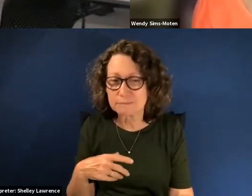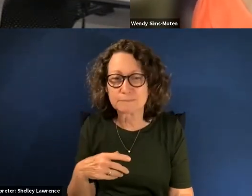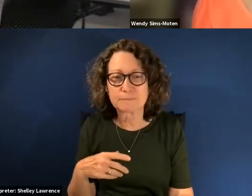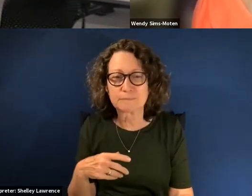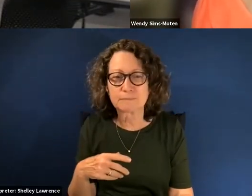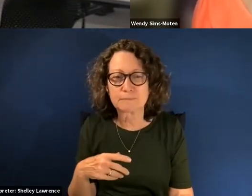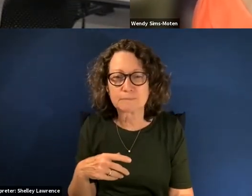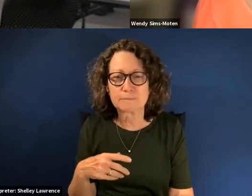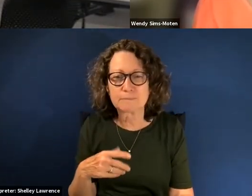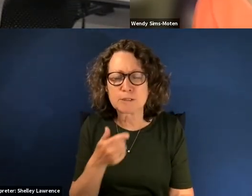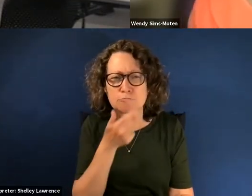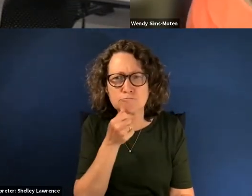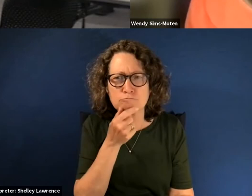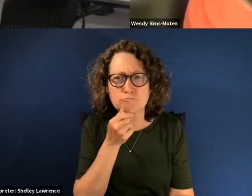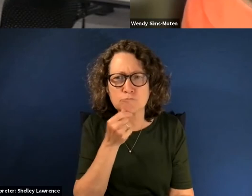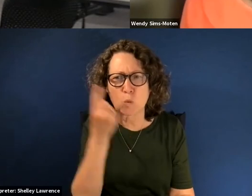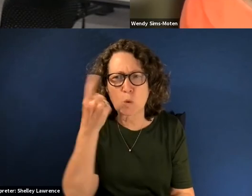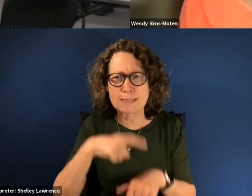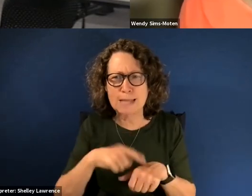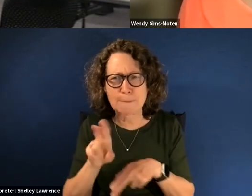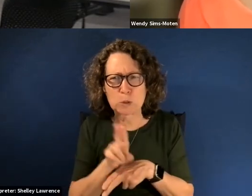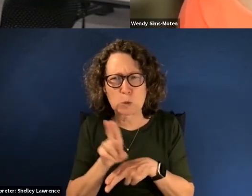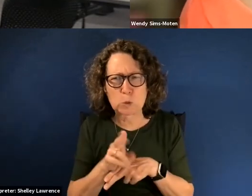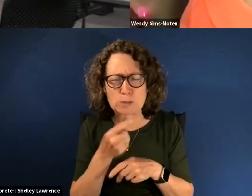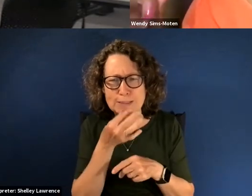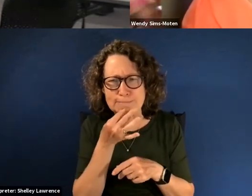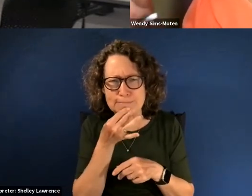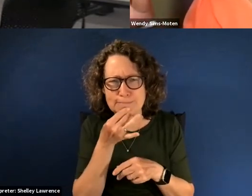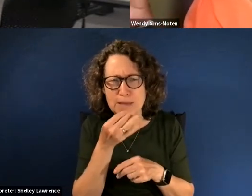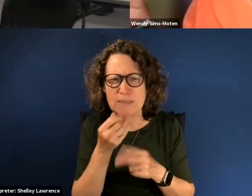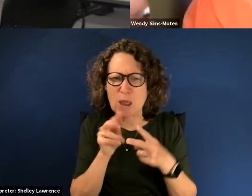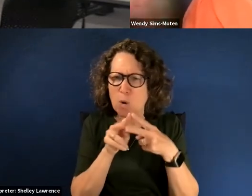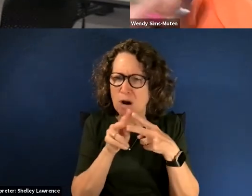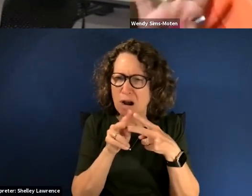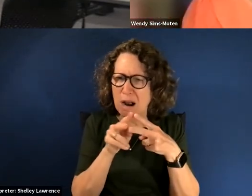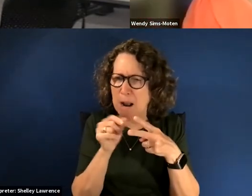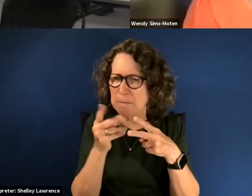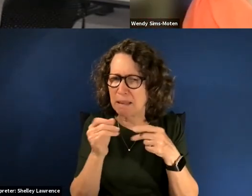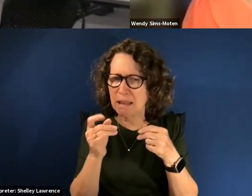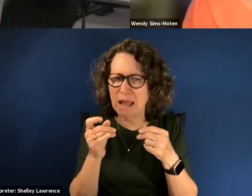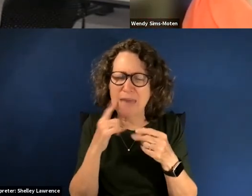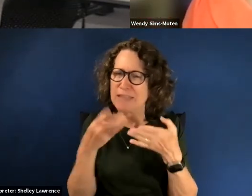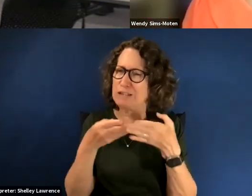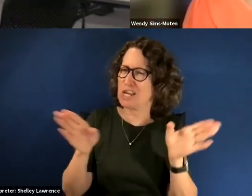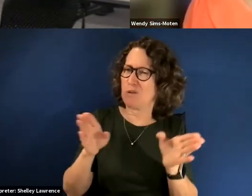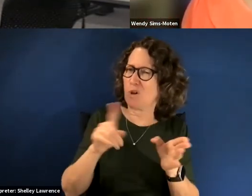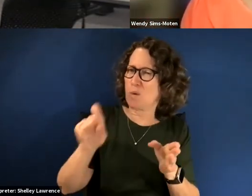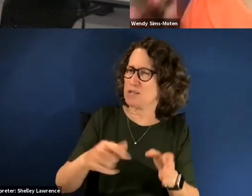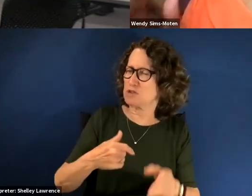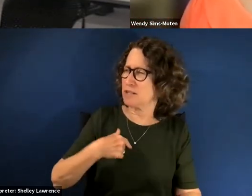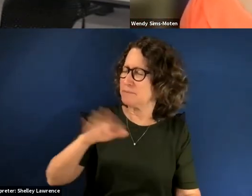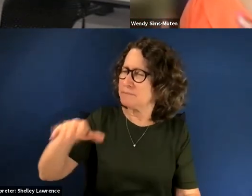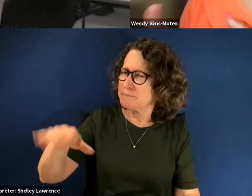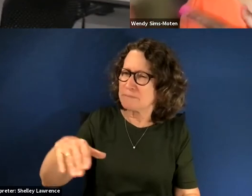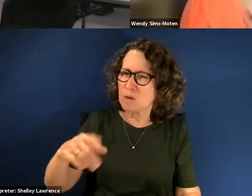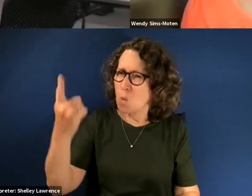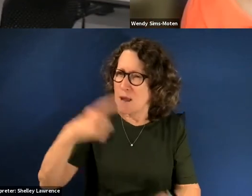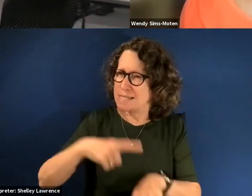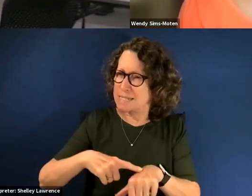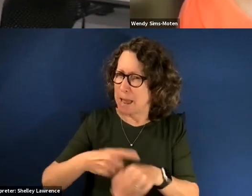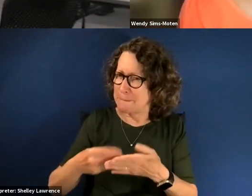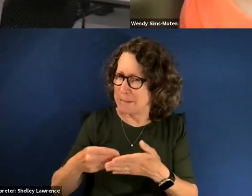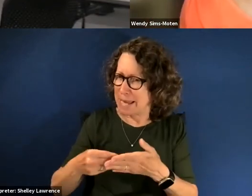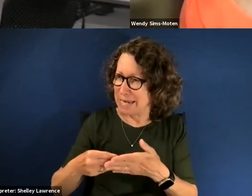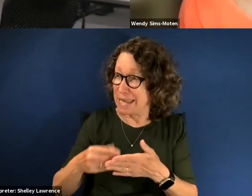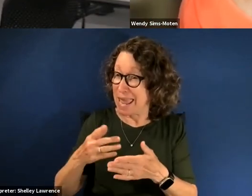Let's see, which one was the one-time use you're talking about? There's a couple one-time uses. I guess it's a general question of right. One-time money.